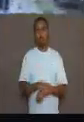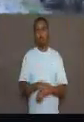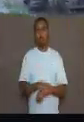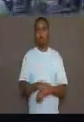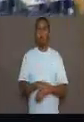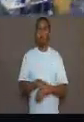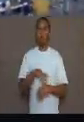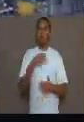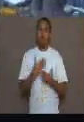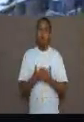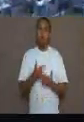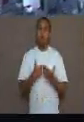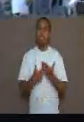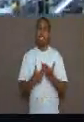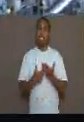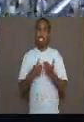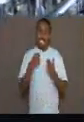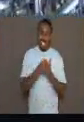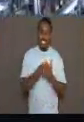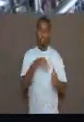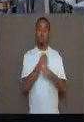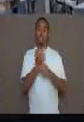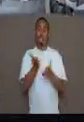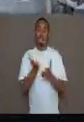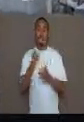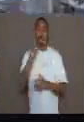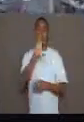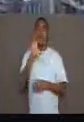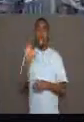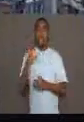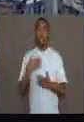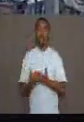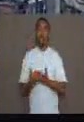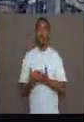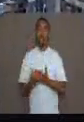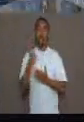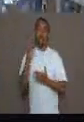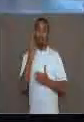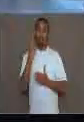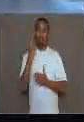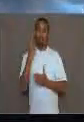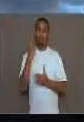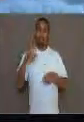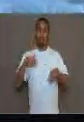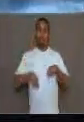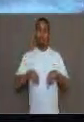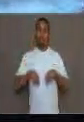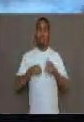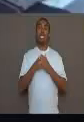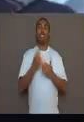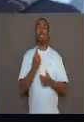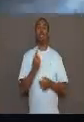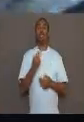The cost of producing the jeans is 100 birr per pair, and then